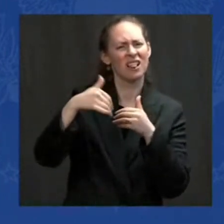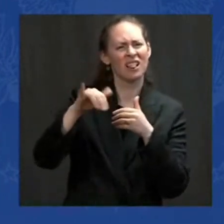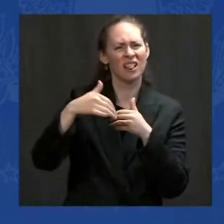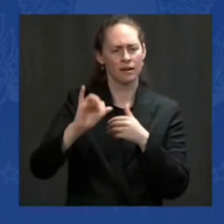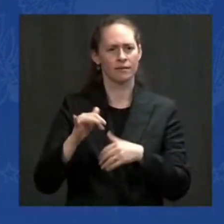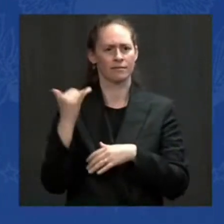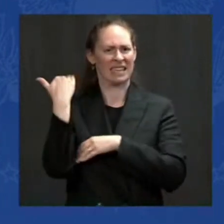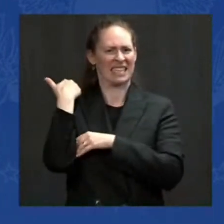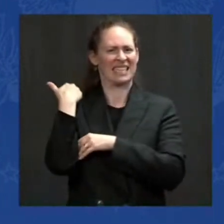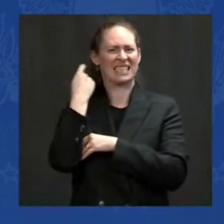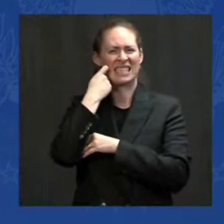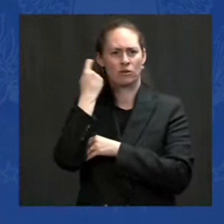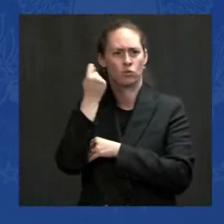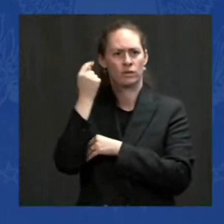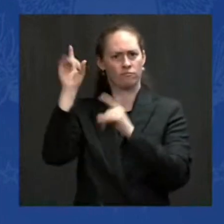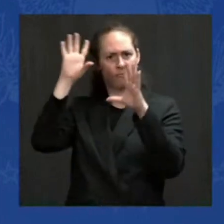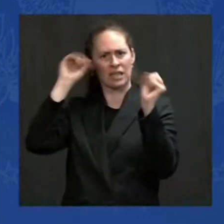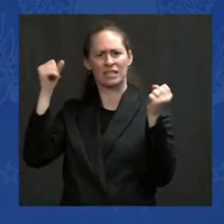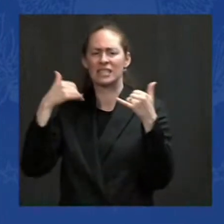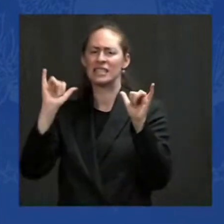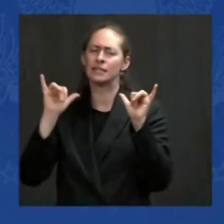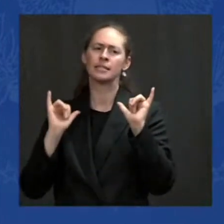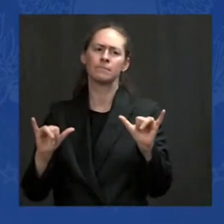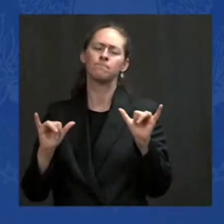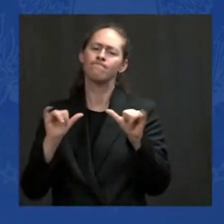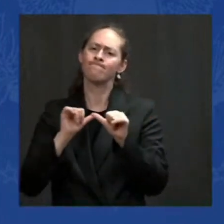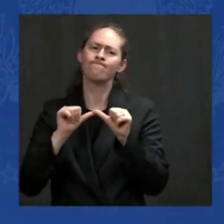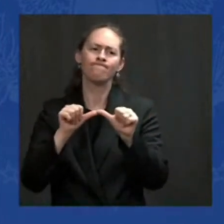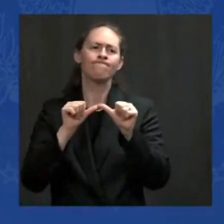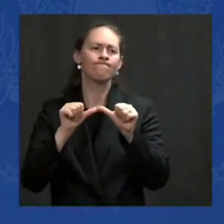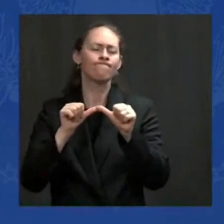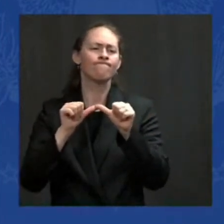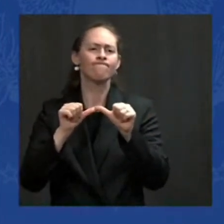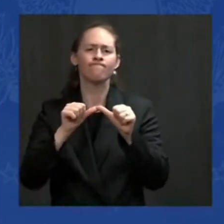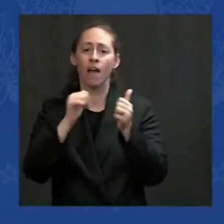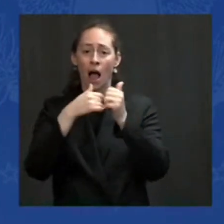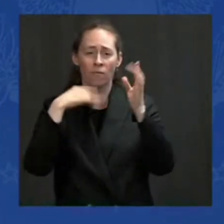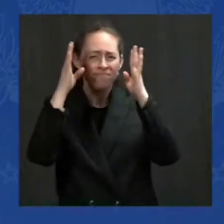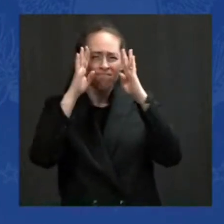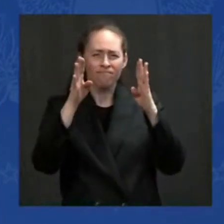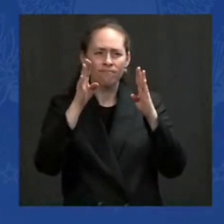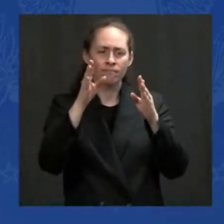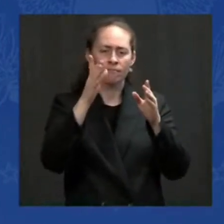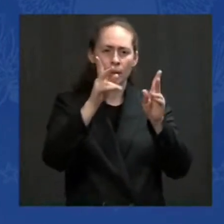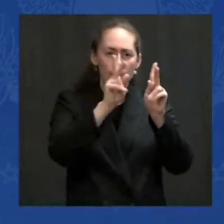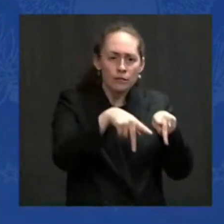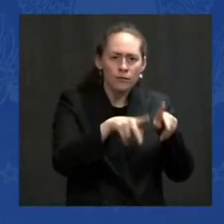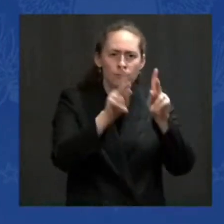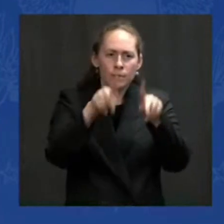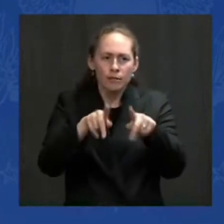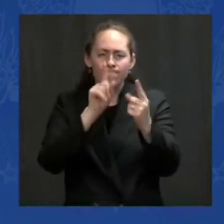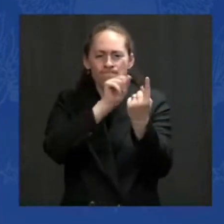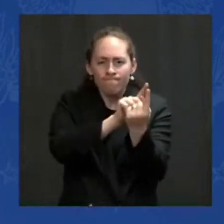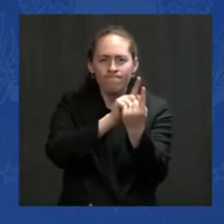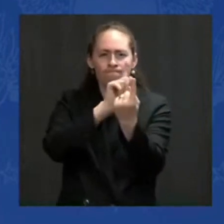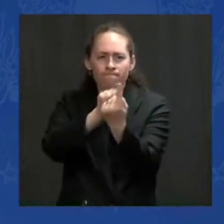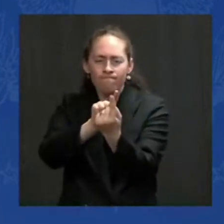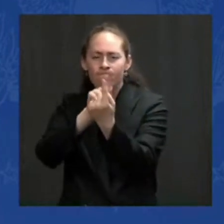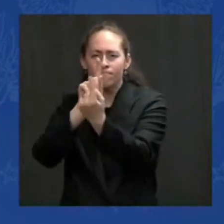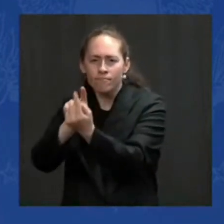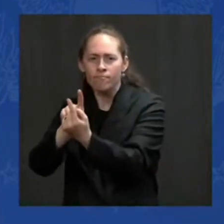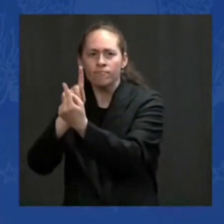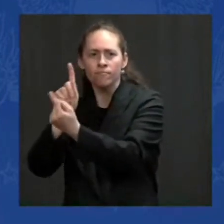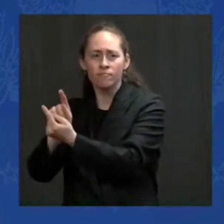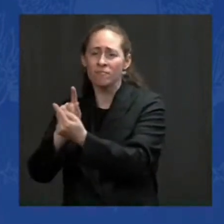to be hyperlocal, person by person, to help folks get vaccinated. And each one of us is worth the